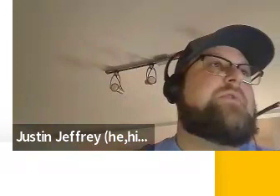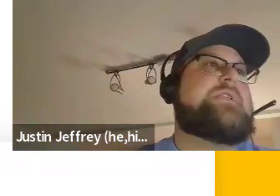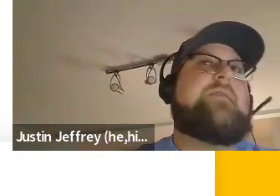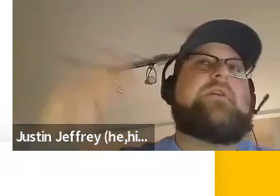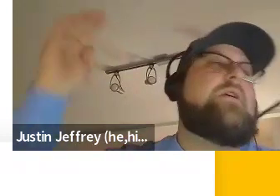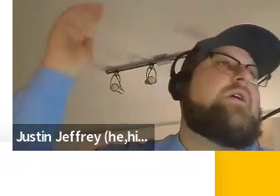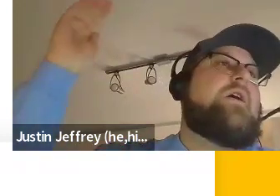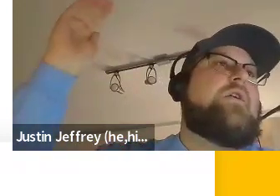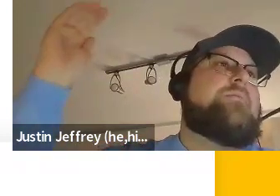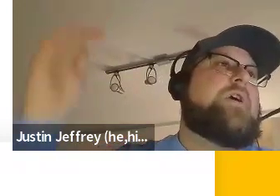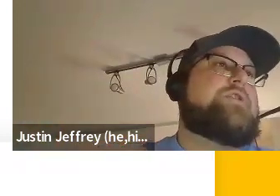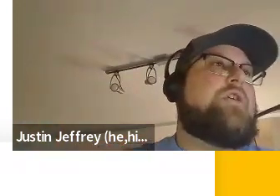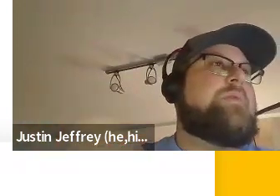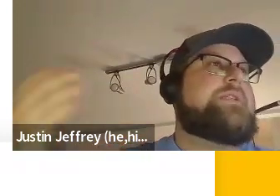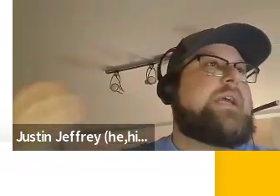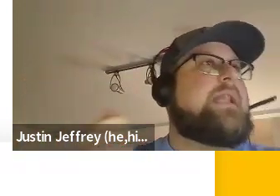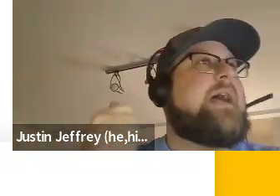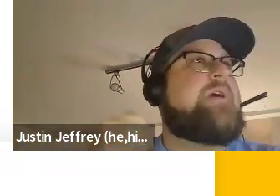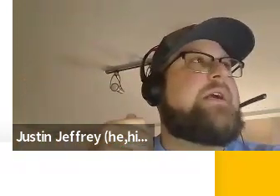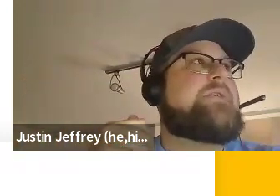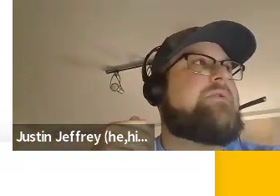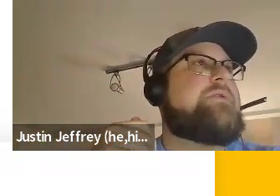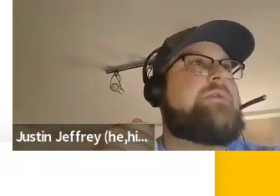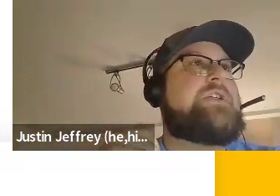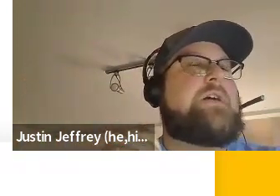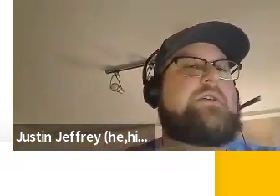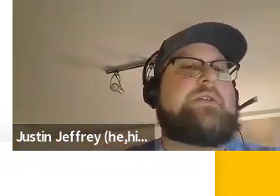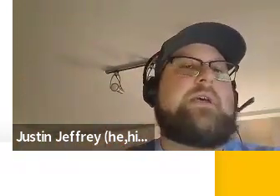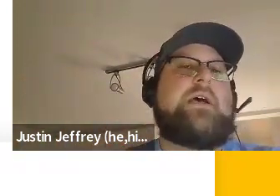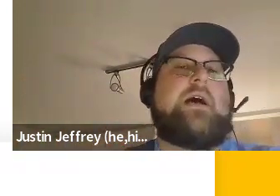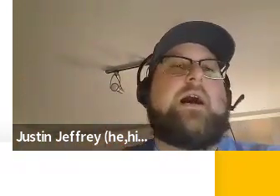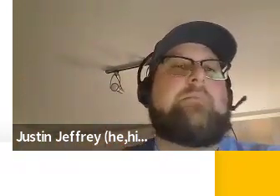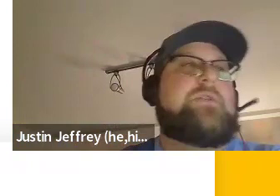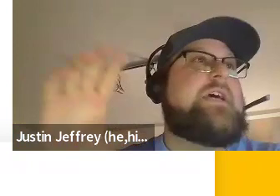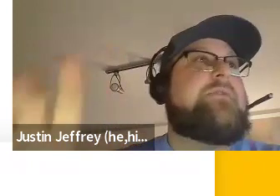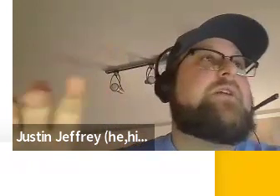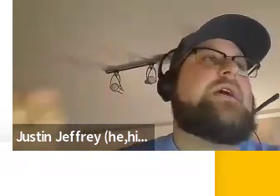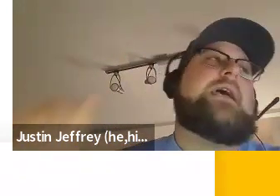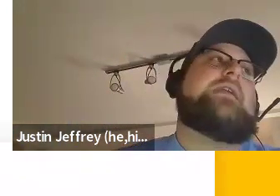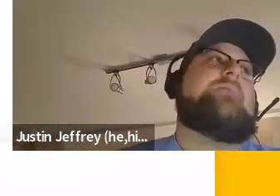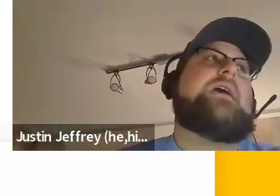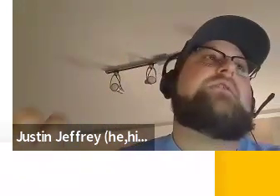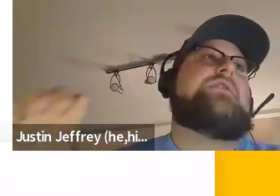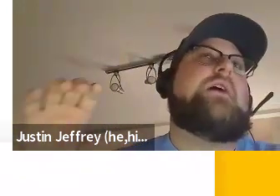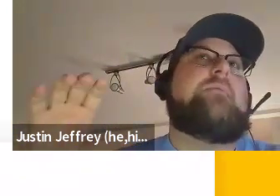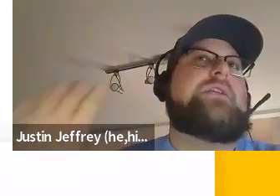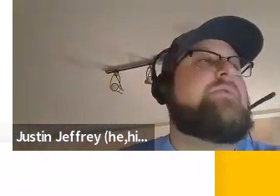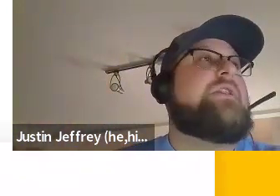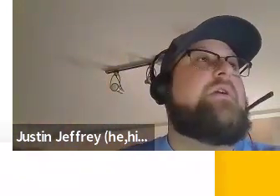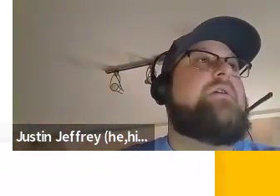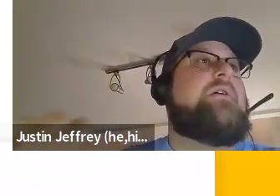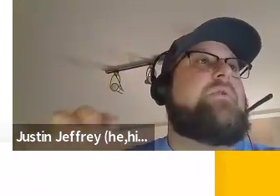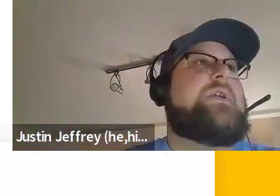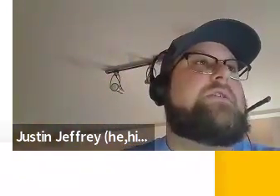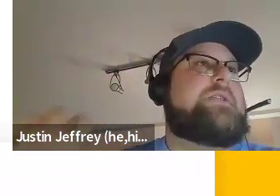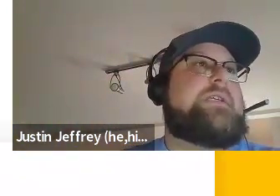the 24/7, all the partial opens, like at libraries where they're doing shelters. So definitely a great landing page as we're